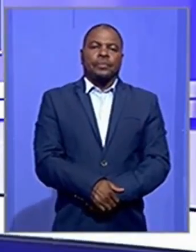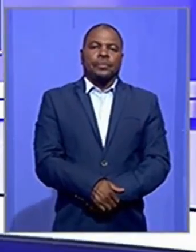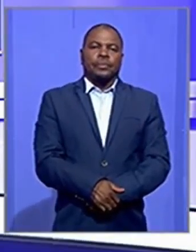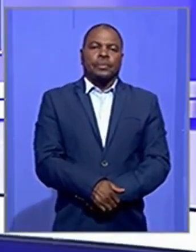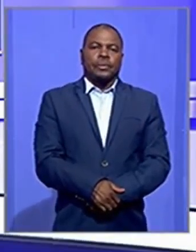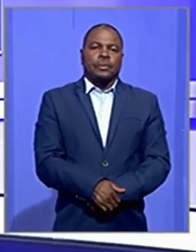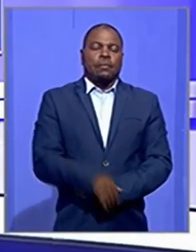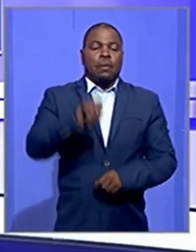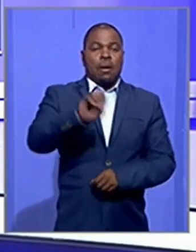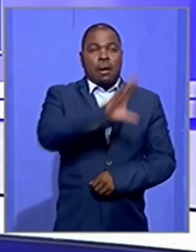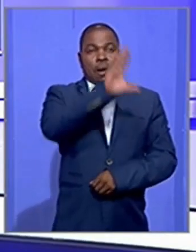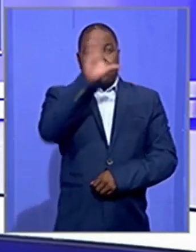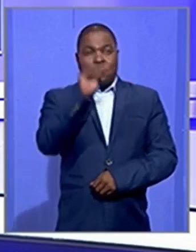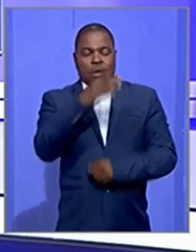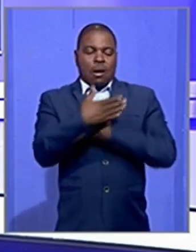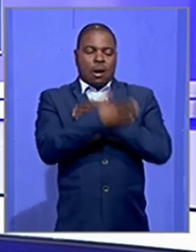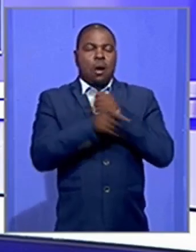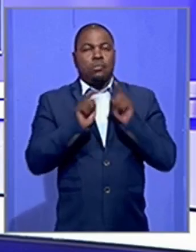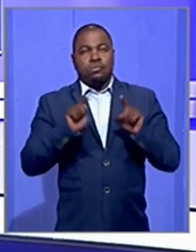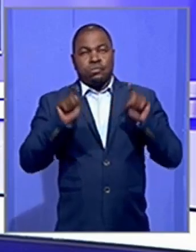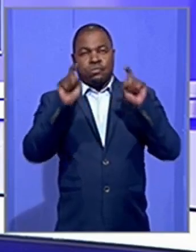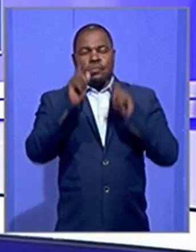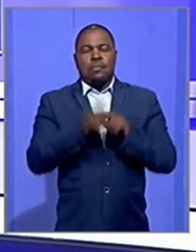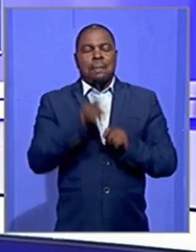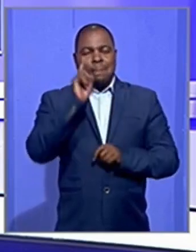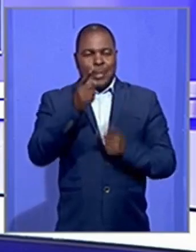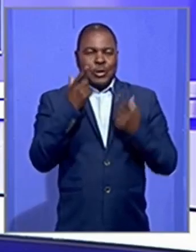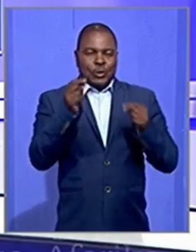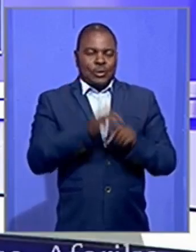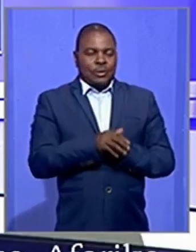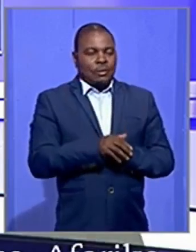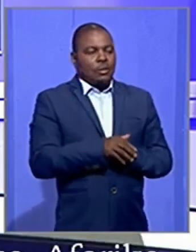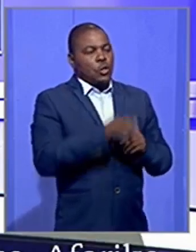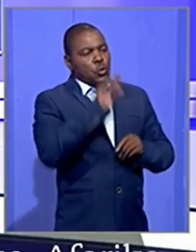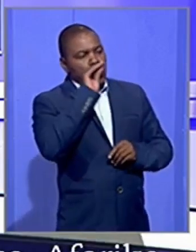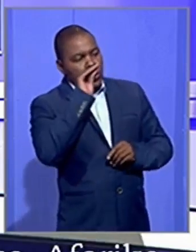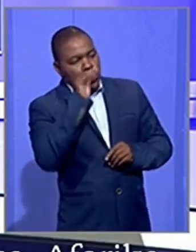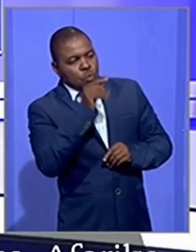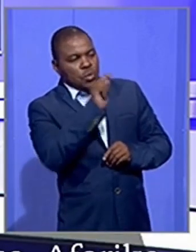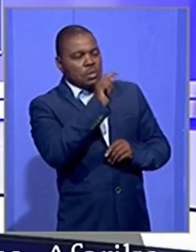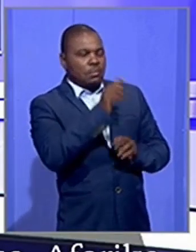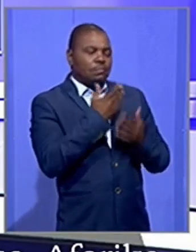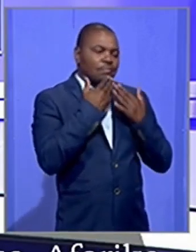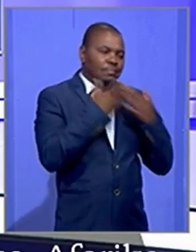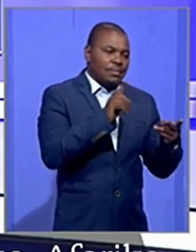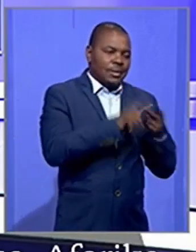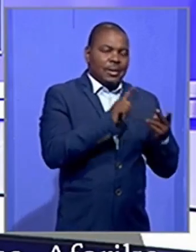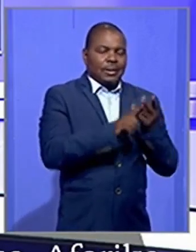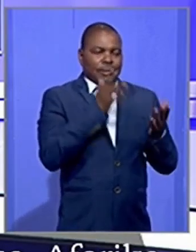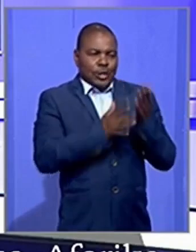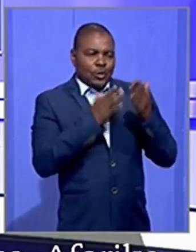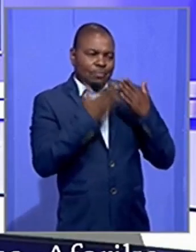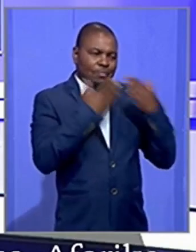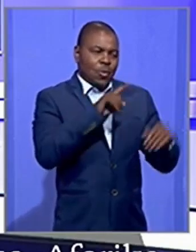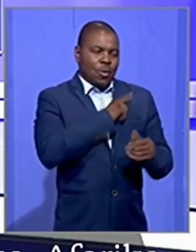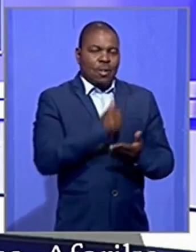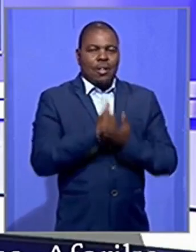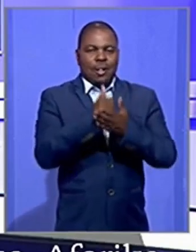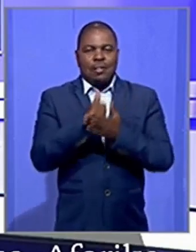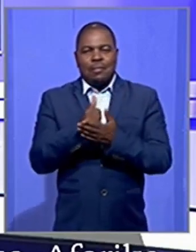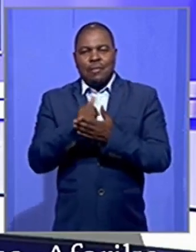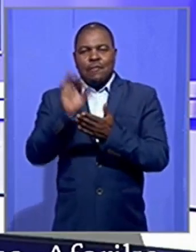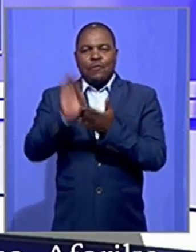Dinaga tsa kontinente ya Afrika di tshwanelwa ke go leboga mafaratlhatlha bobegakgang le a digital ao a tokafatsang boleng jwa ditlhopho. O ke